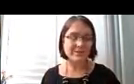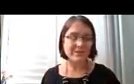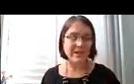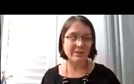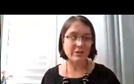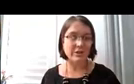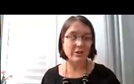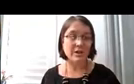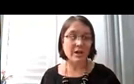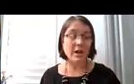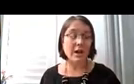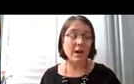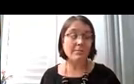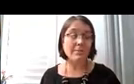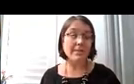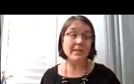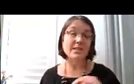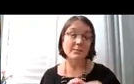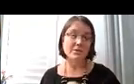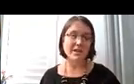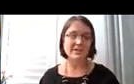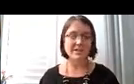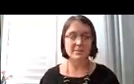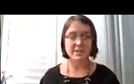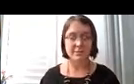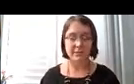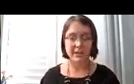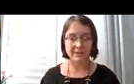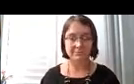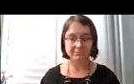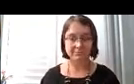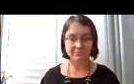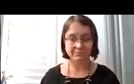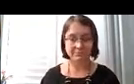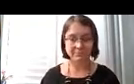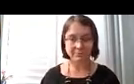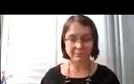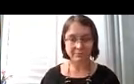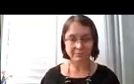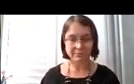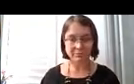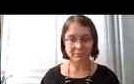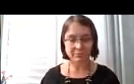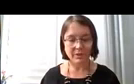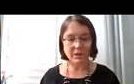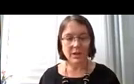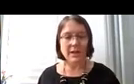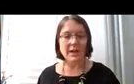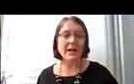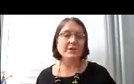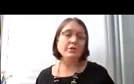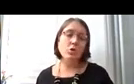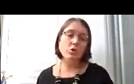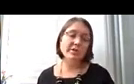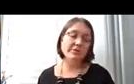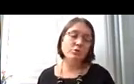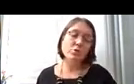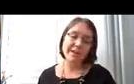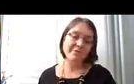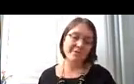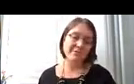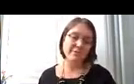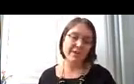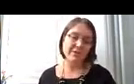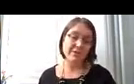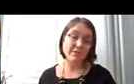for yourselves of how you can make that subject specific. And of course, if you